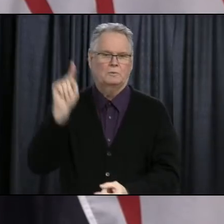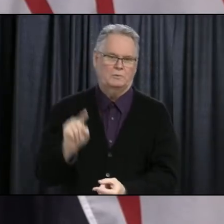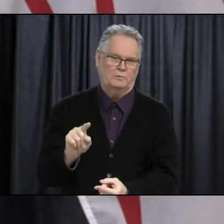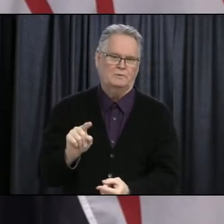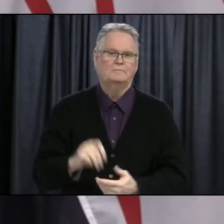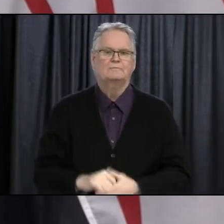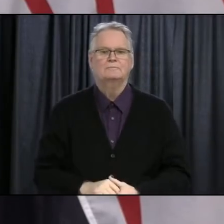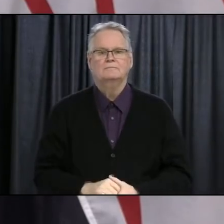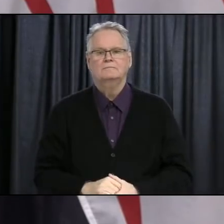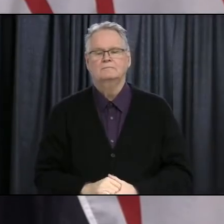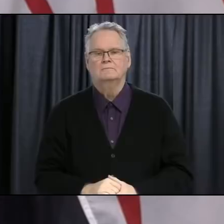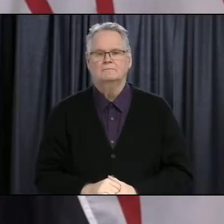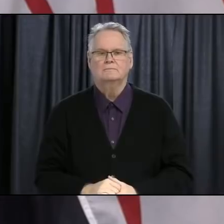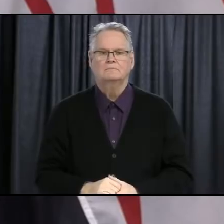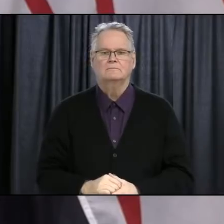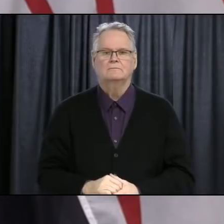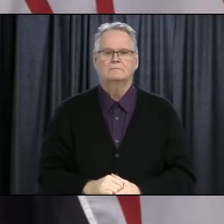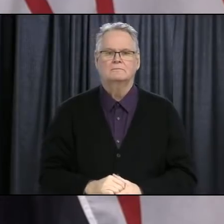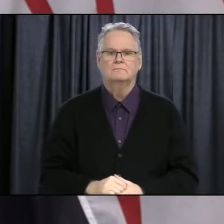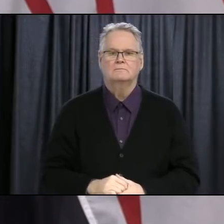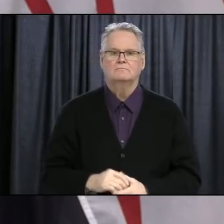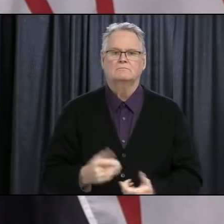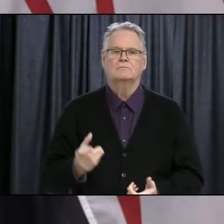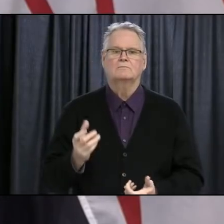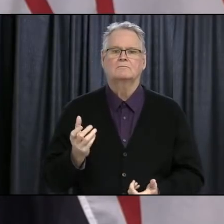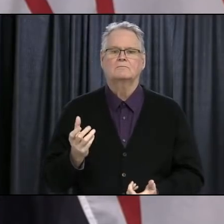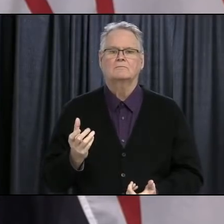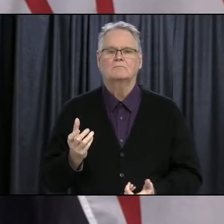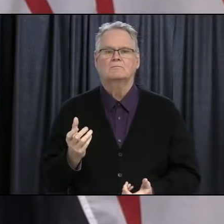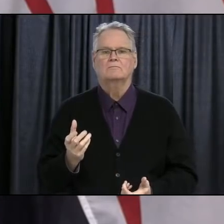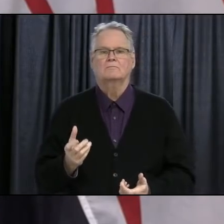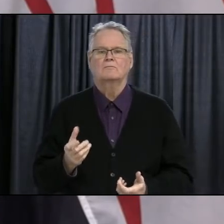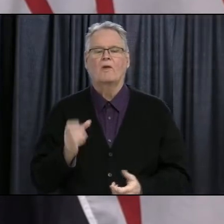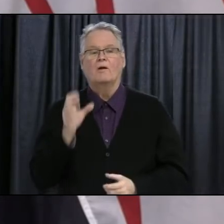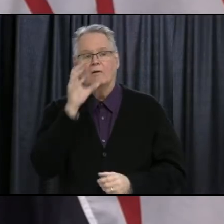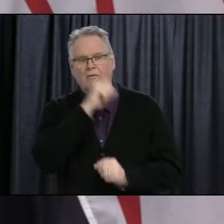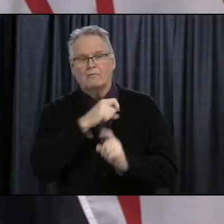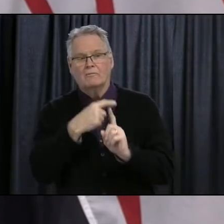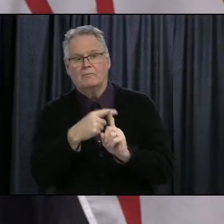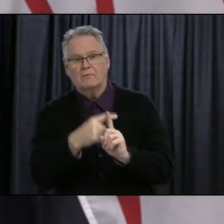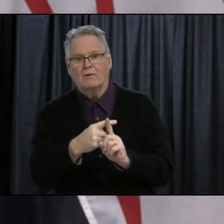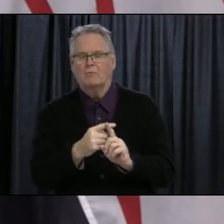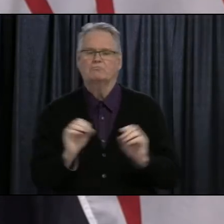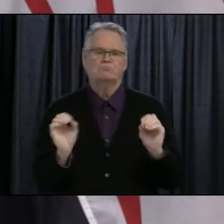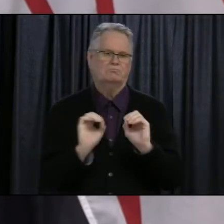to extend my condolences to the families that lost loved ones this weekend.